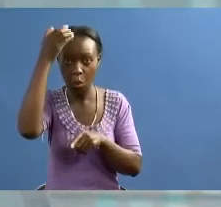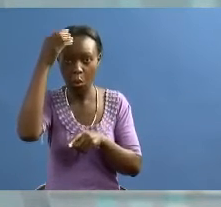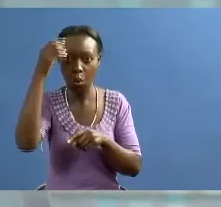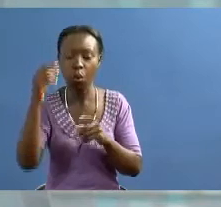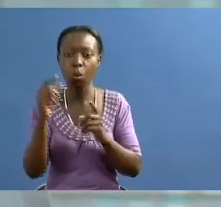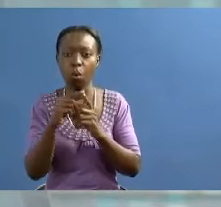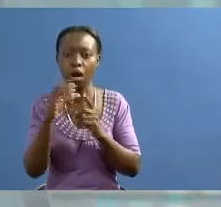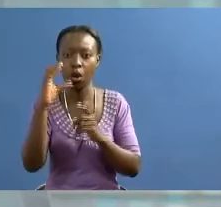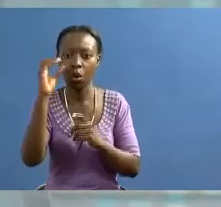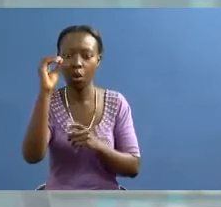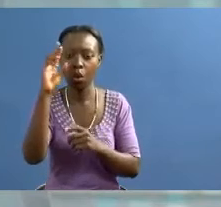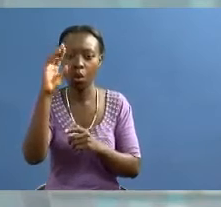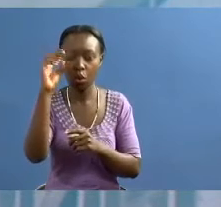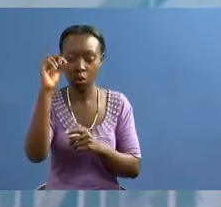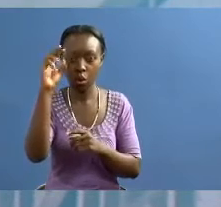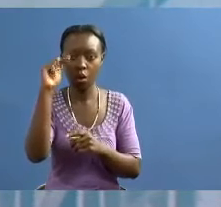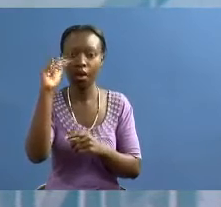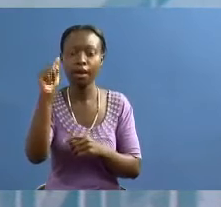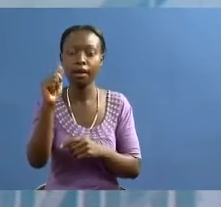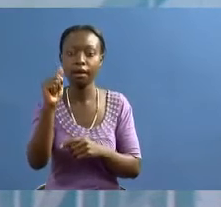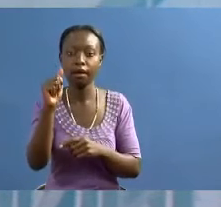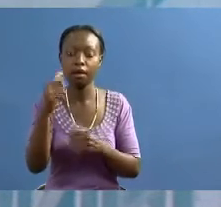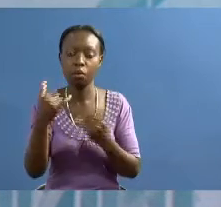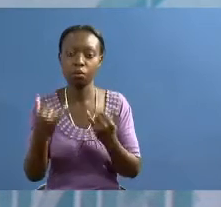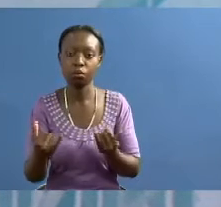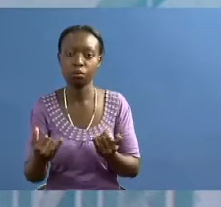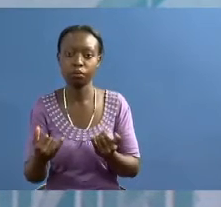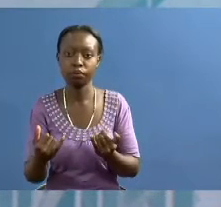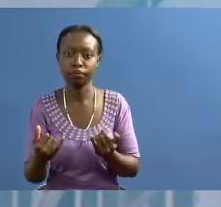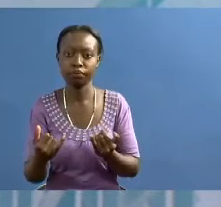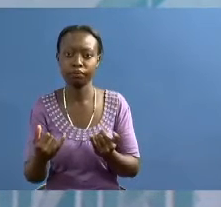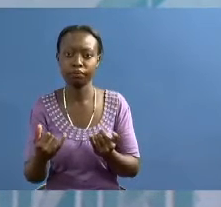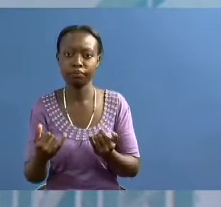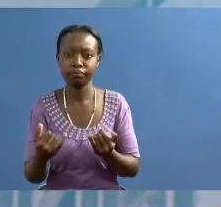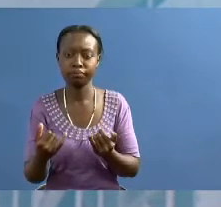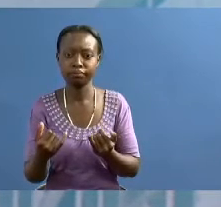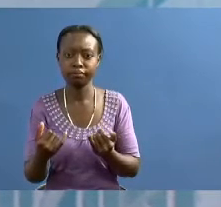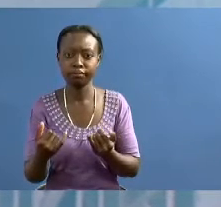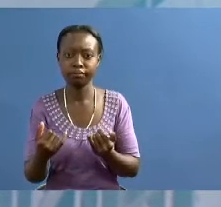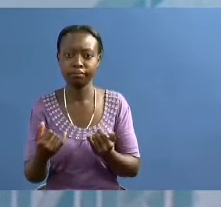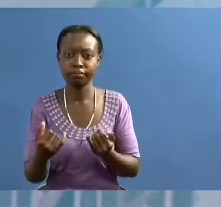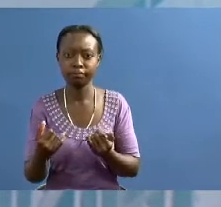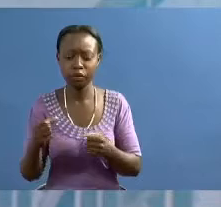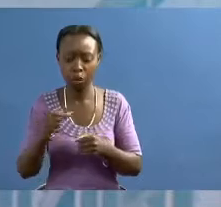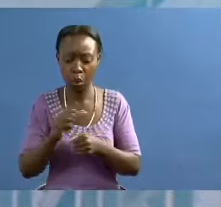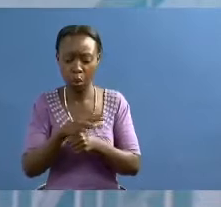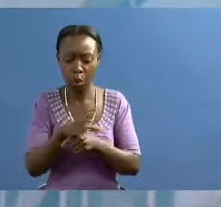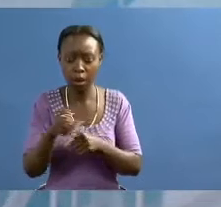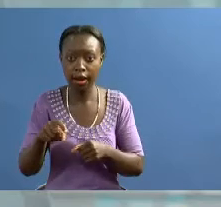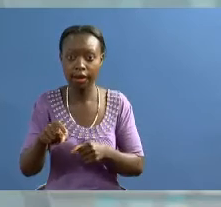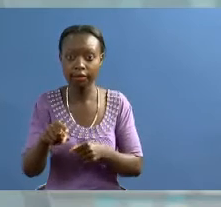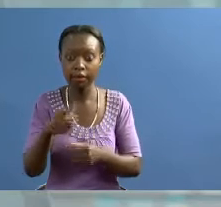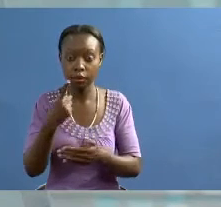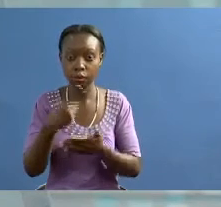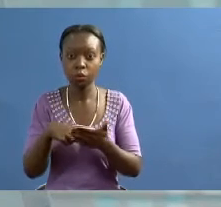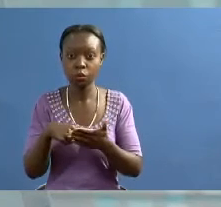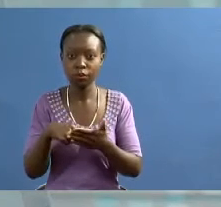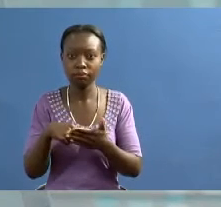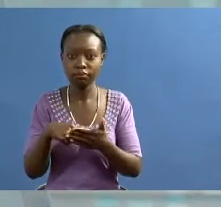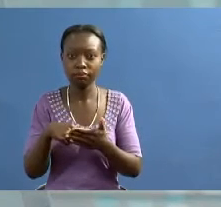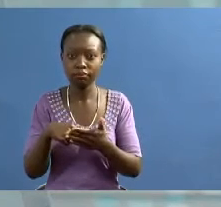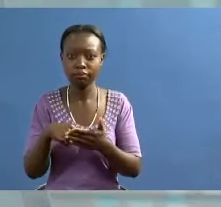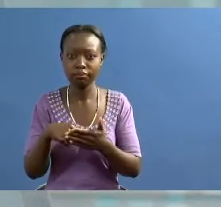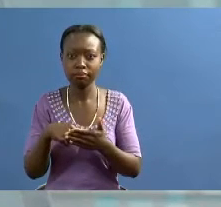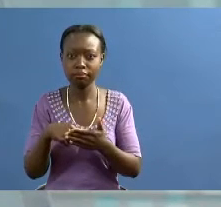from. Right. Now, this coronavirus is a